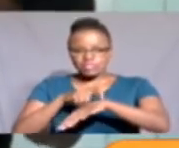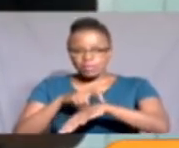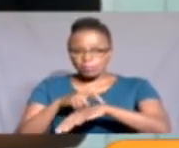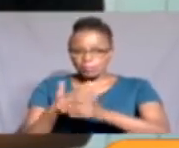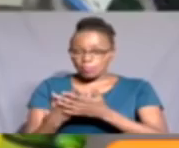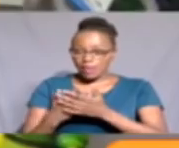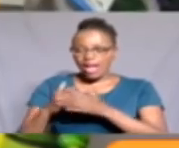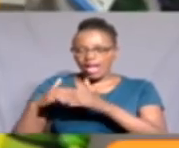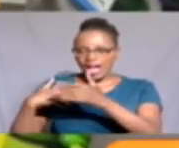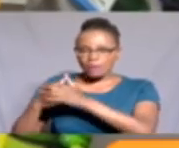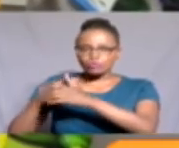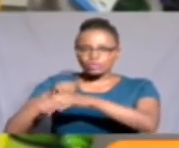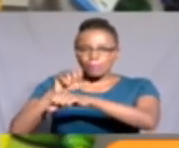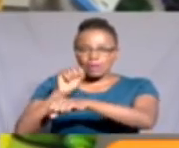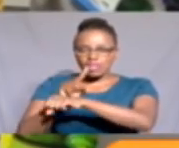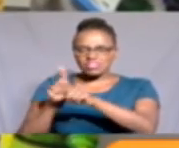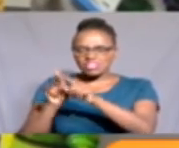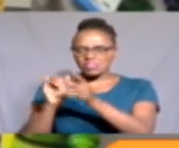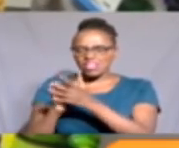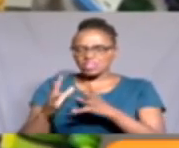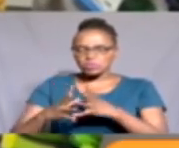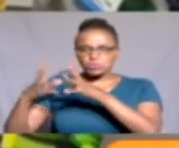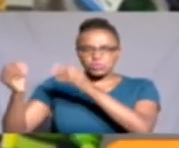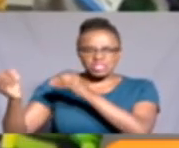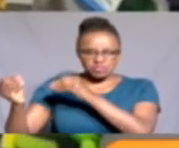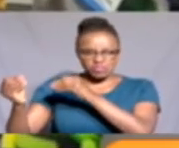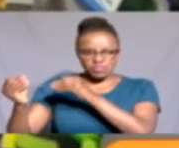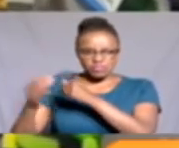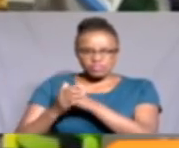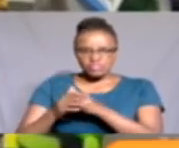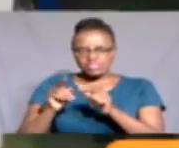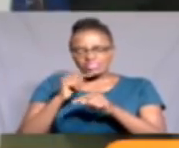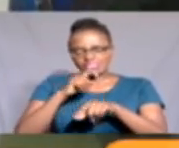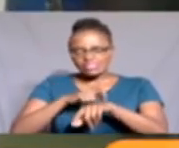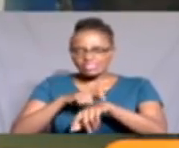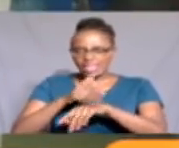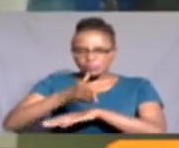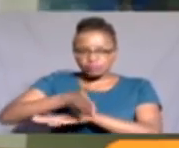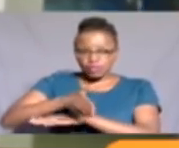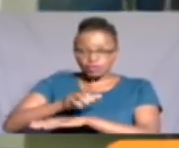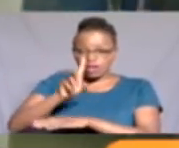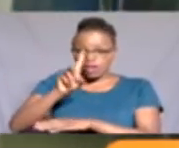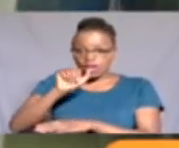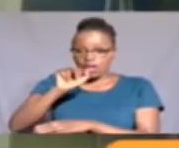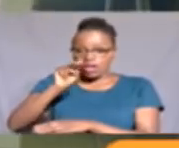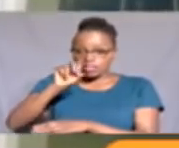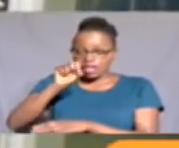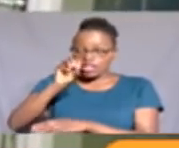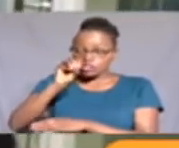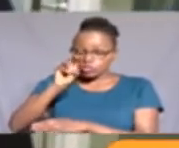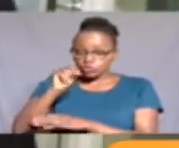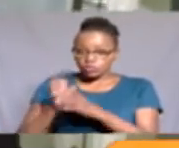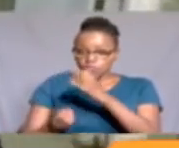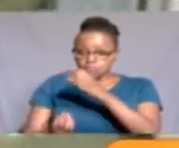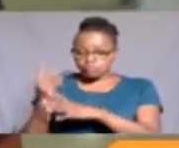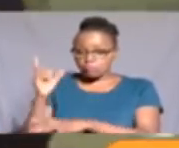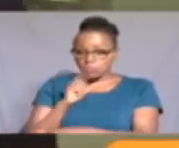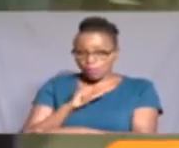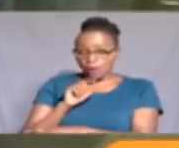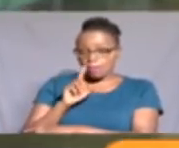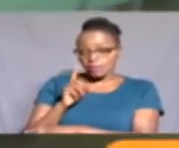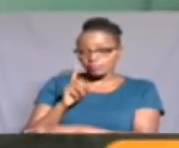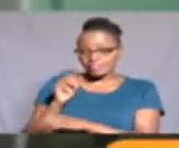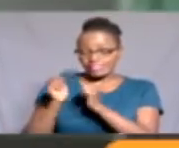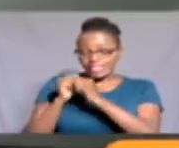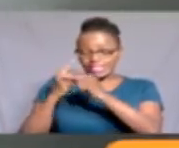10, 11. It's also not unusual to leave at past midnight sometimes. Danson Muchemi founded JamboPay a decade